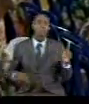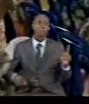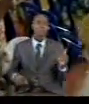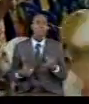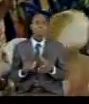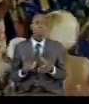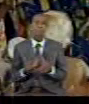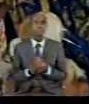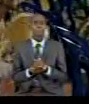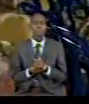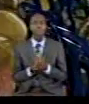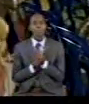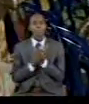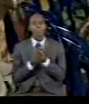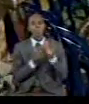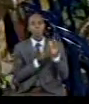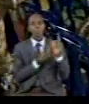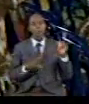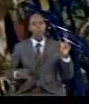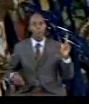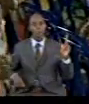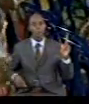Praise the Lord.